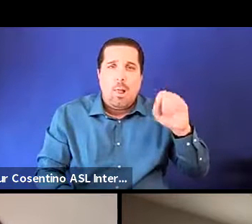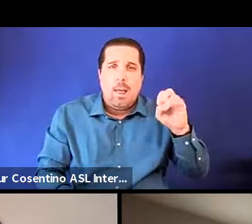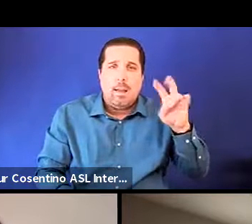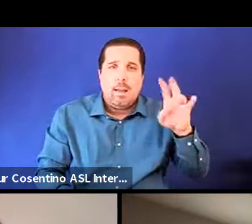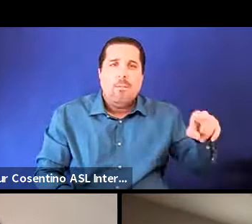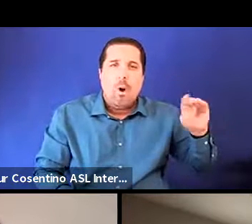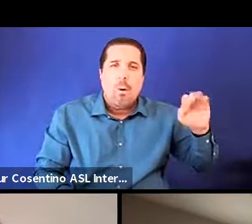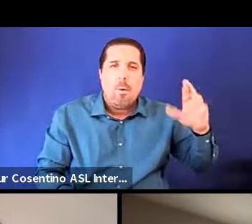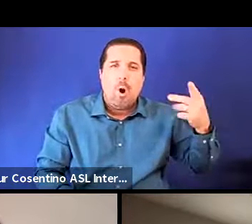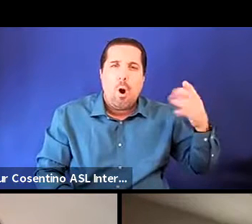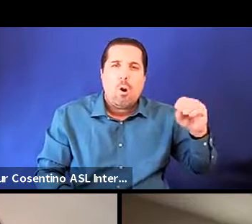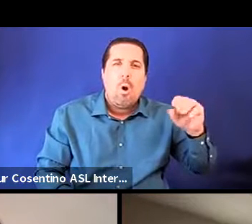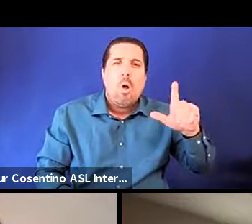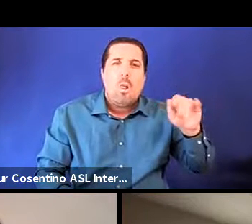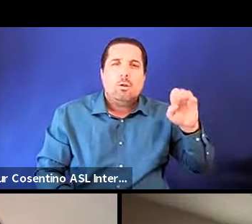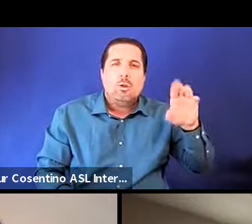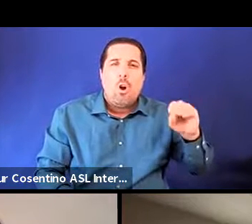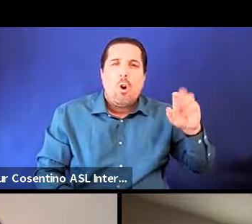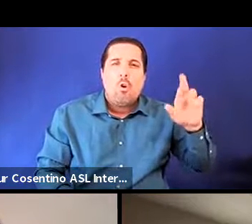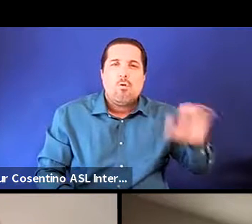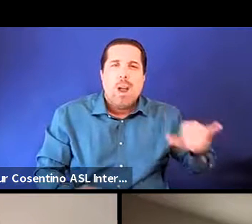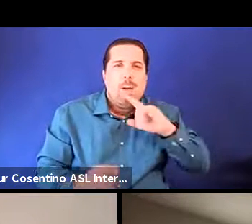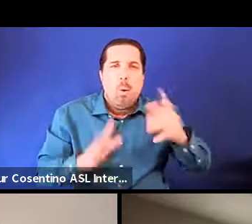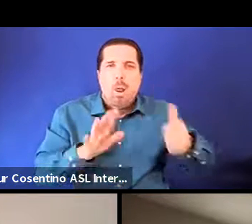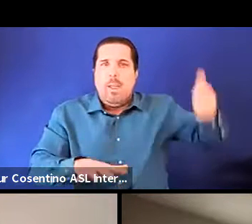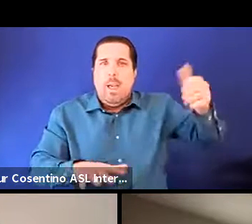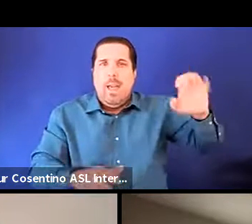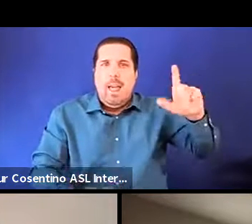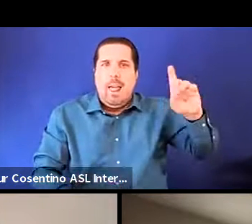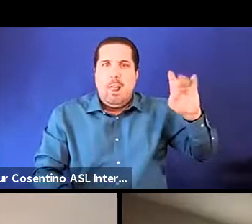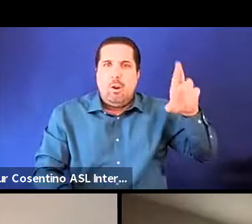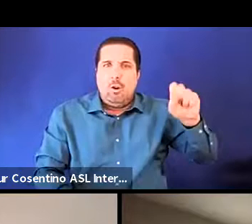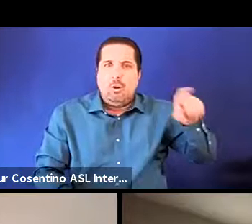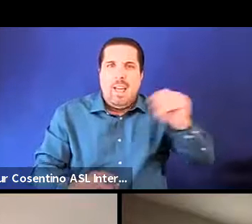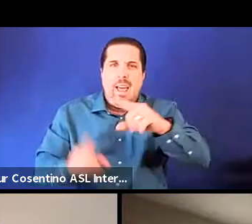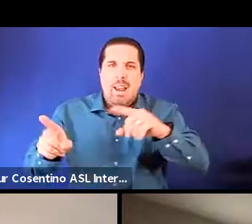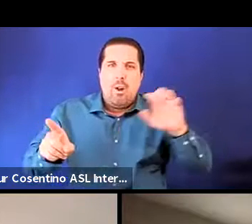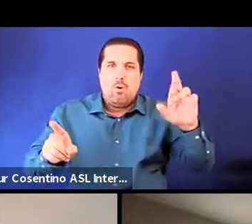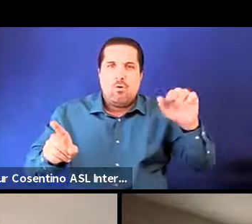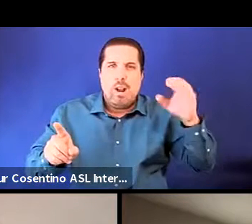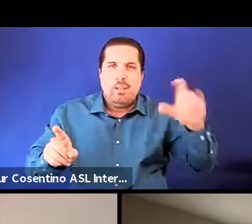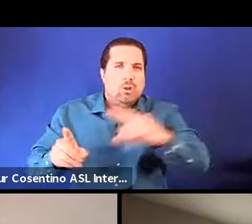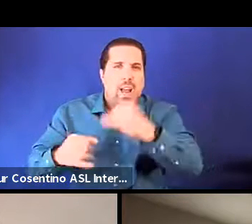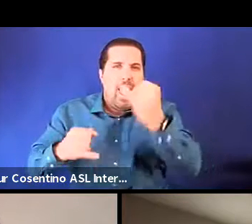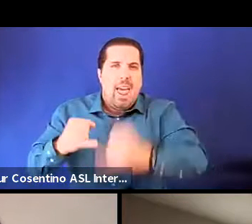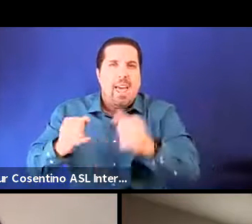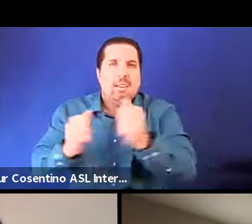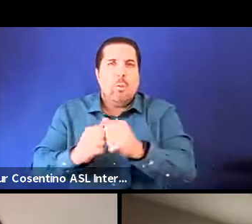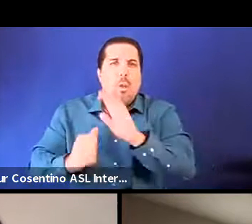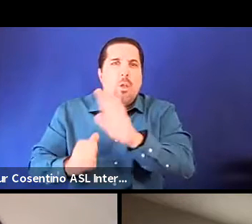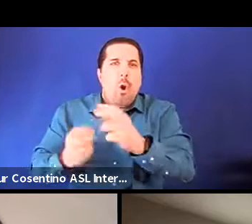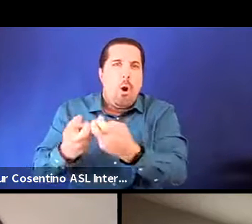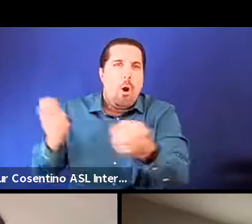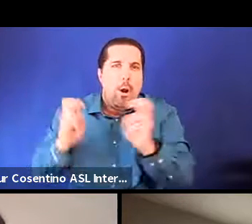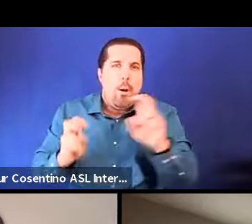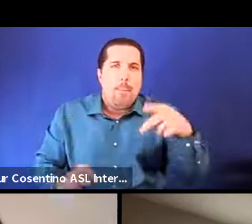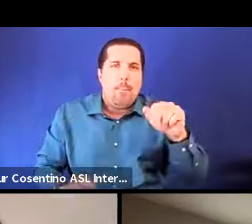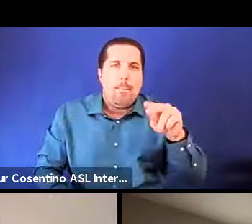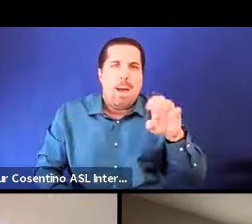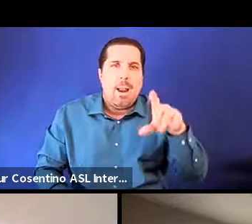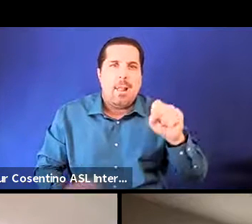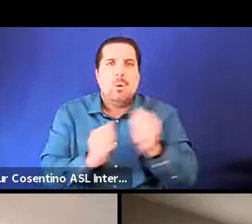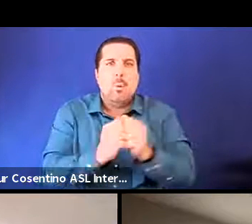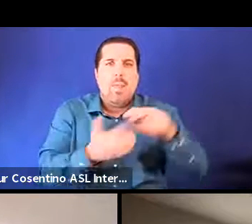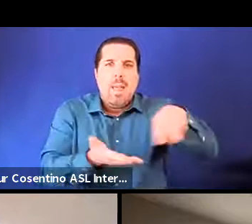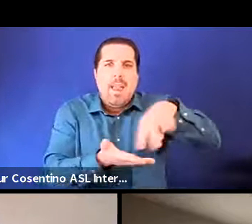Ray, who's an elder, who's one of the original members. I hear from Rachel that she always ends her panels with a dance party